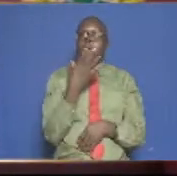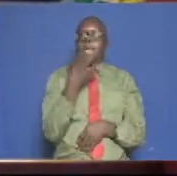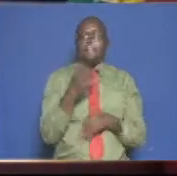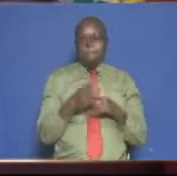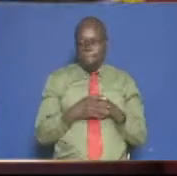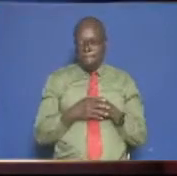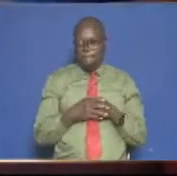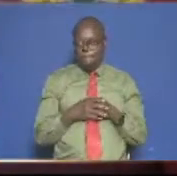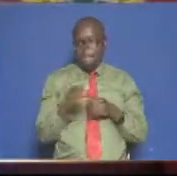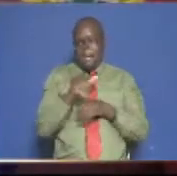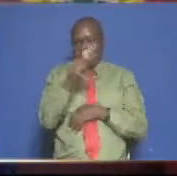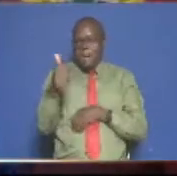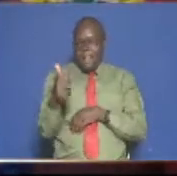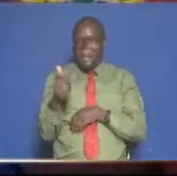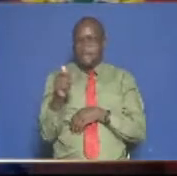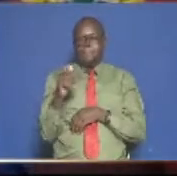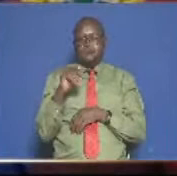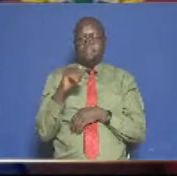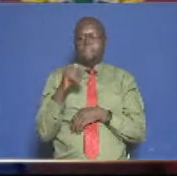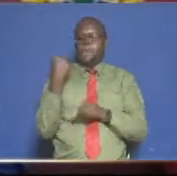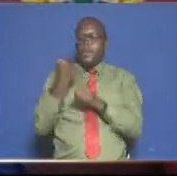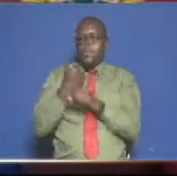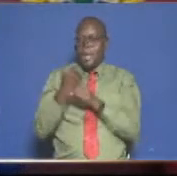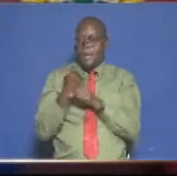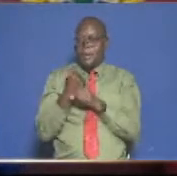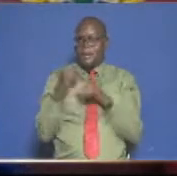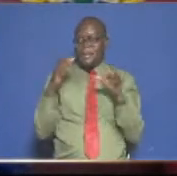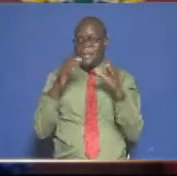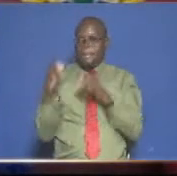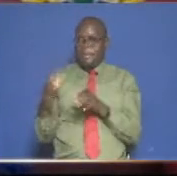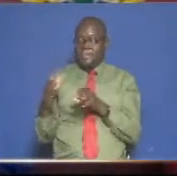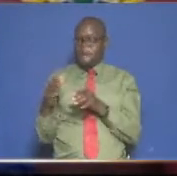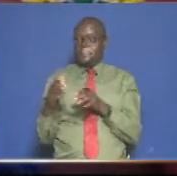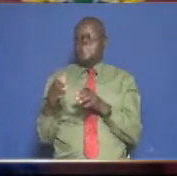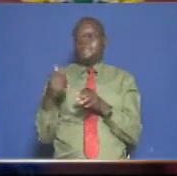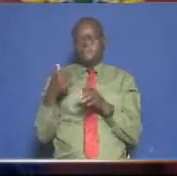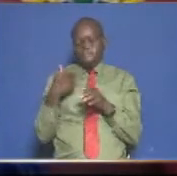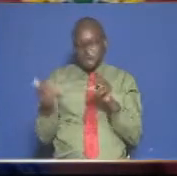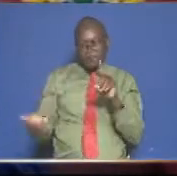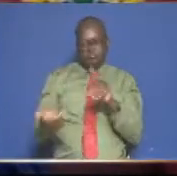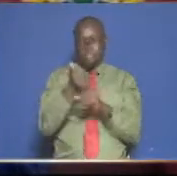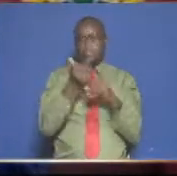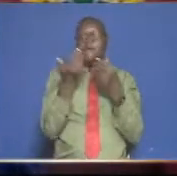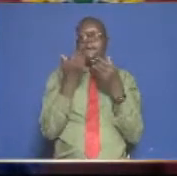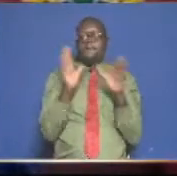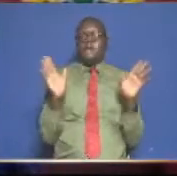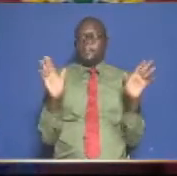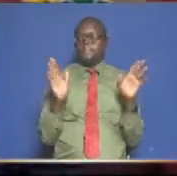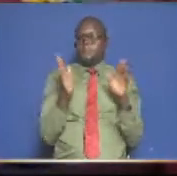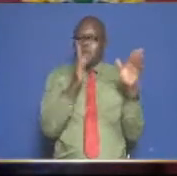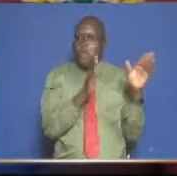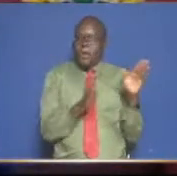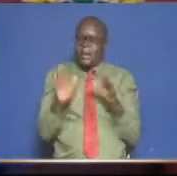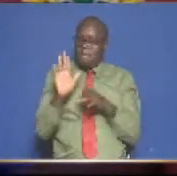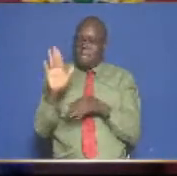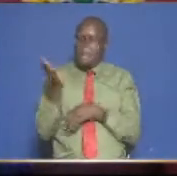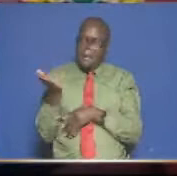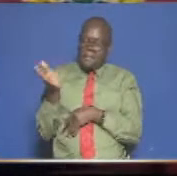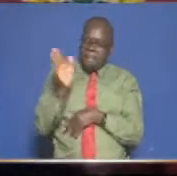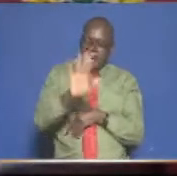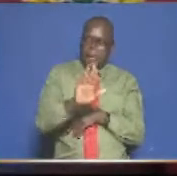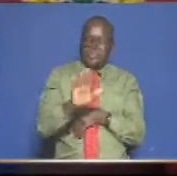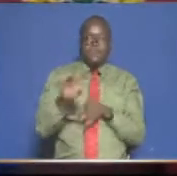in my other capacity in the party. And I must say I was successful in organizing his comeback and